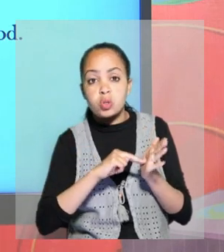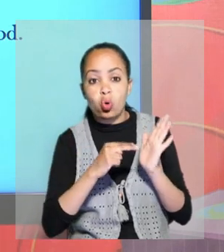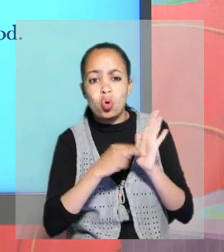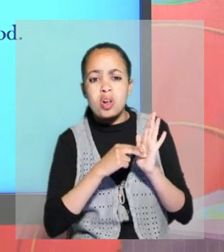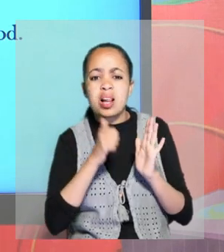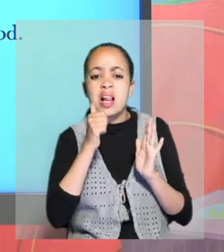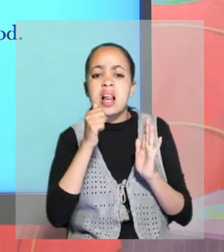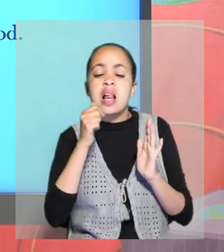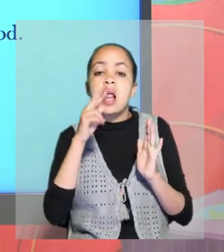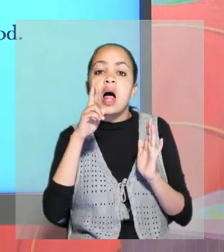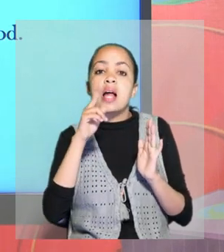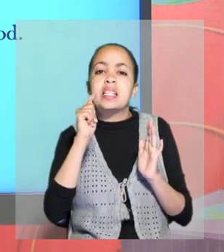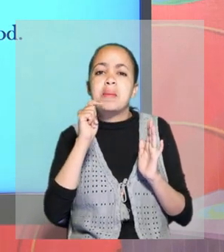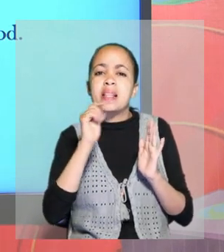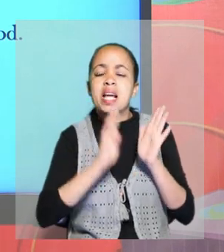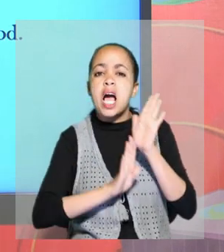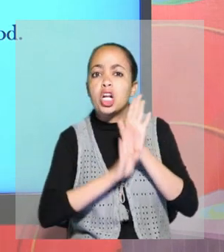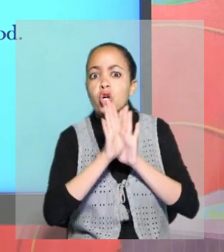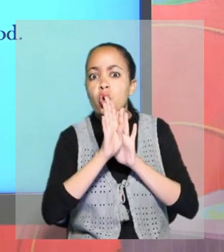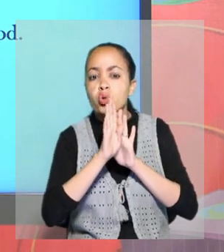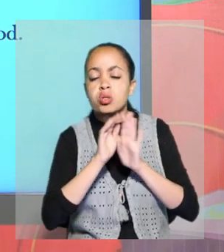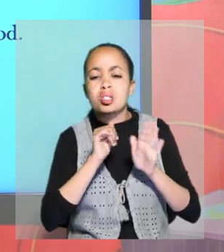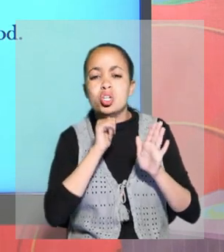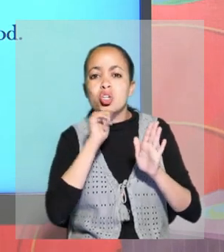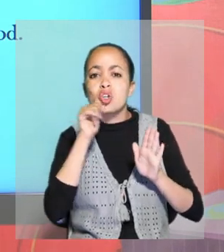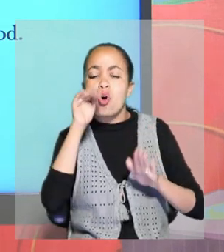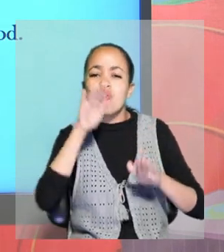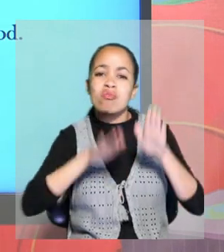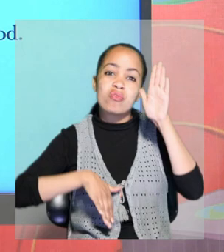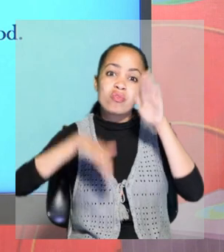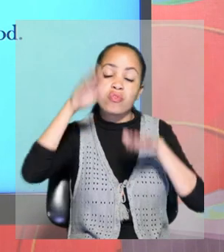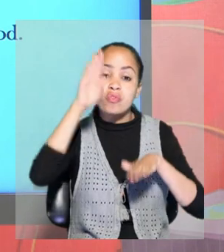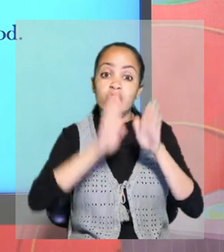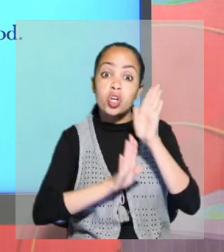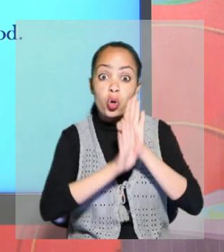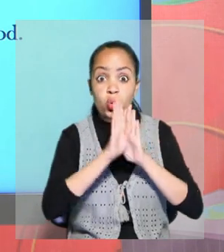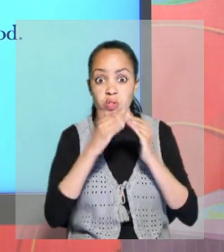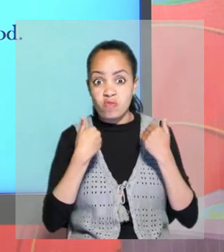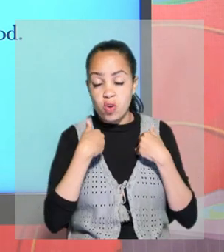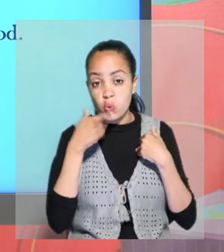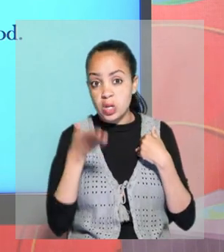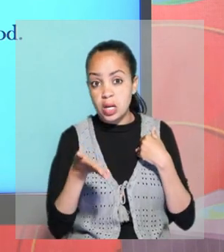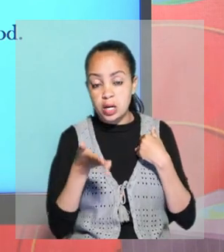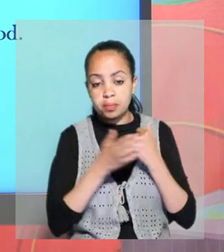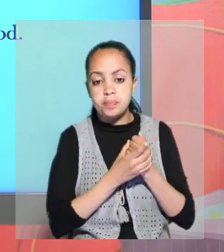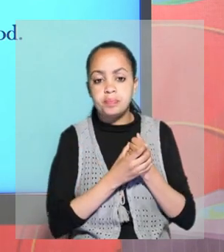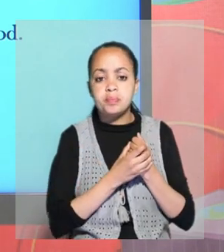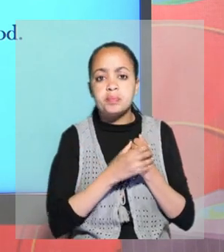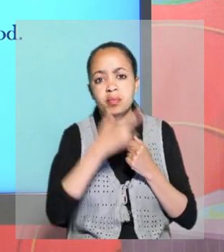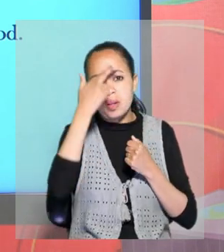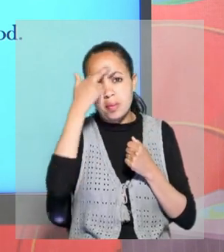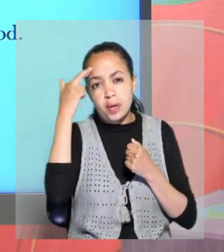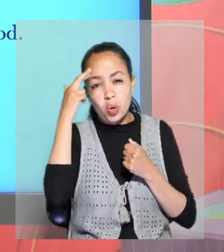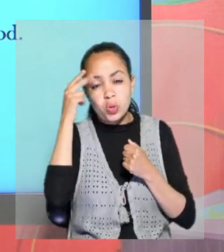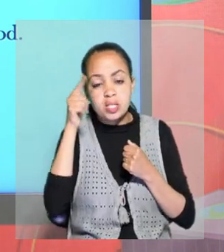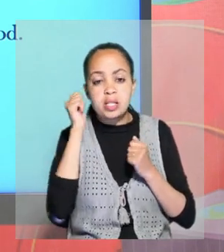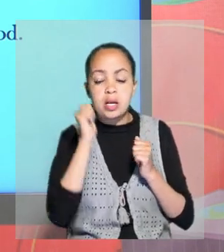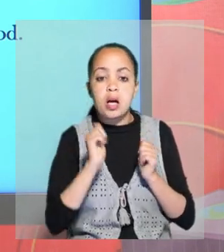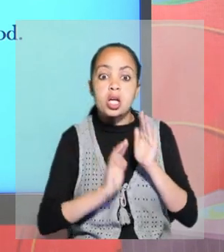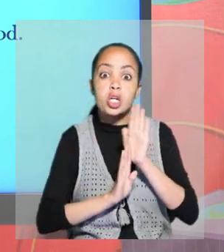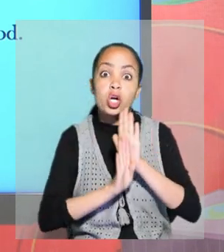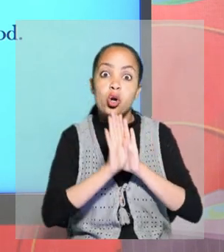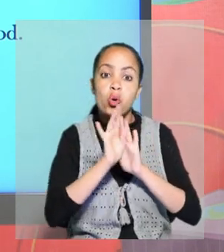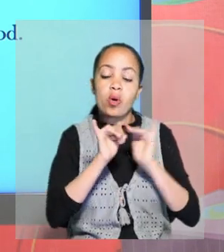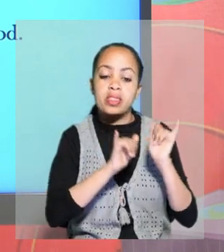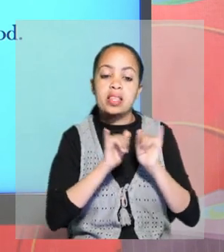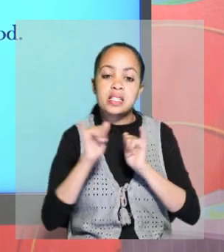is arithmetical growth. No as much population growth may be found here because it can grow by the